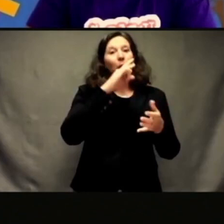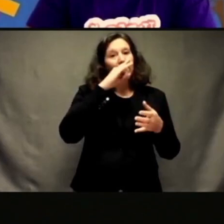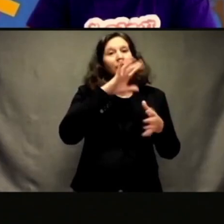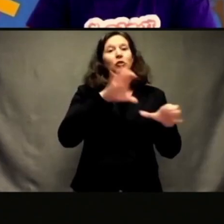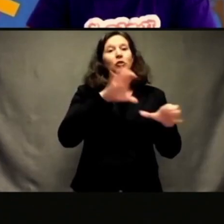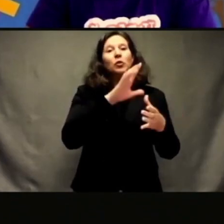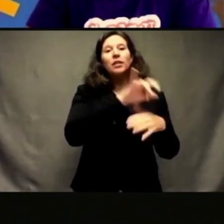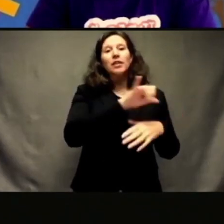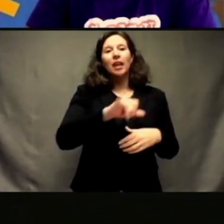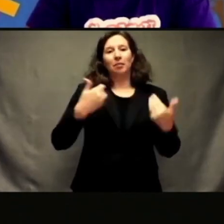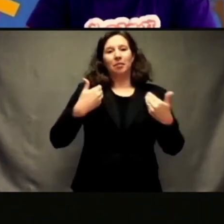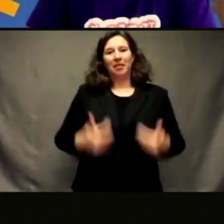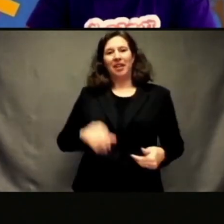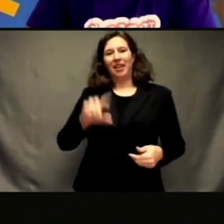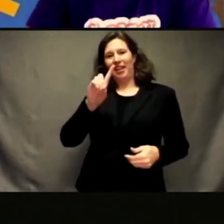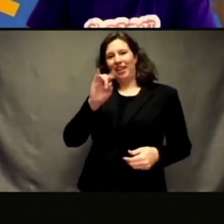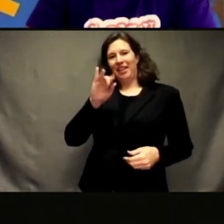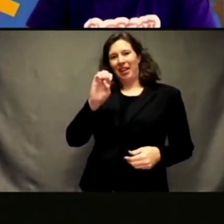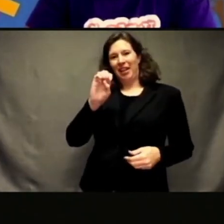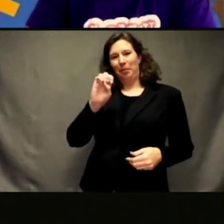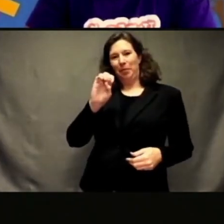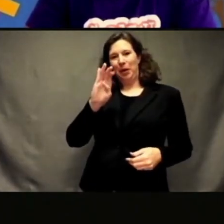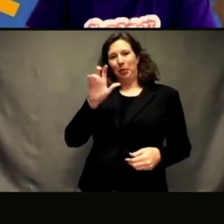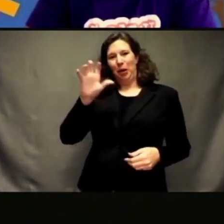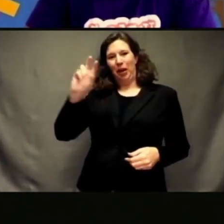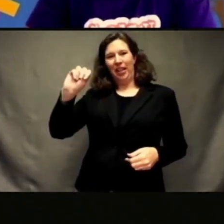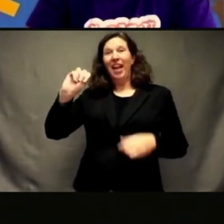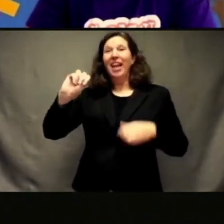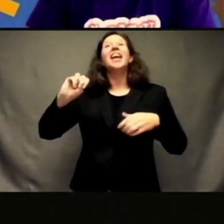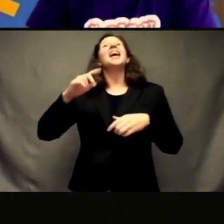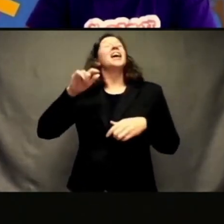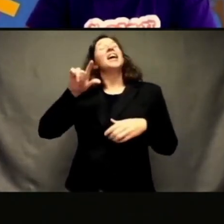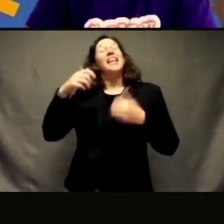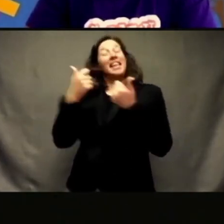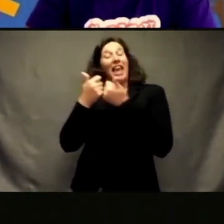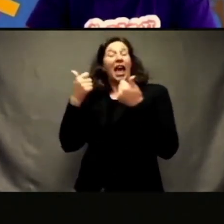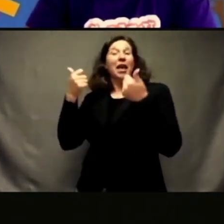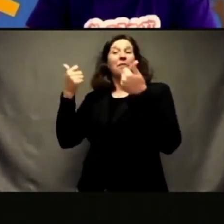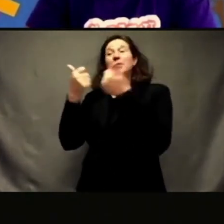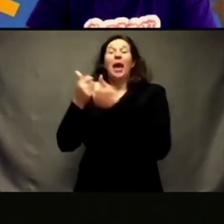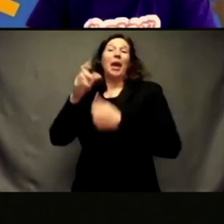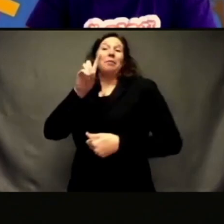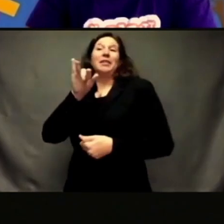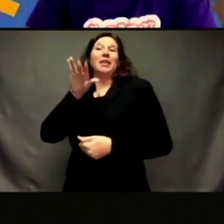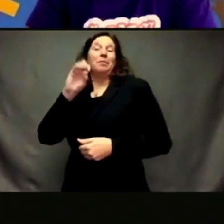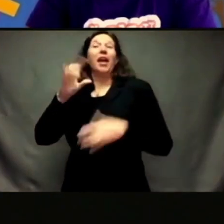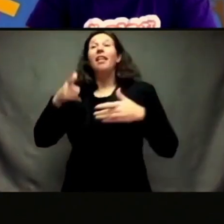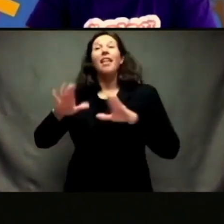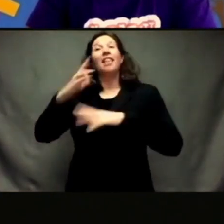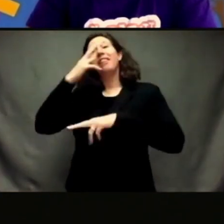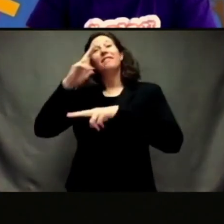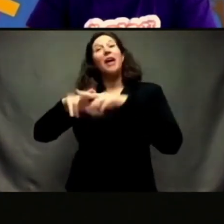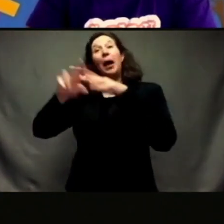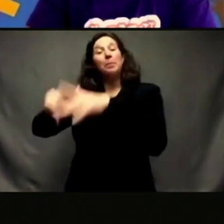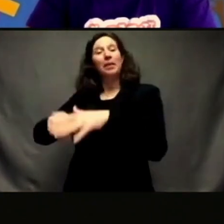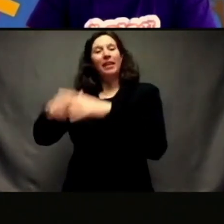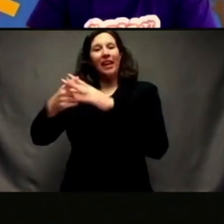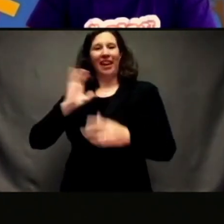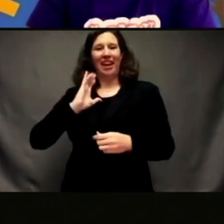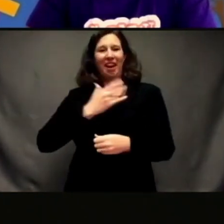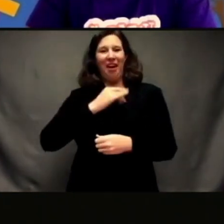Debbie Berlin. Game Dev Debbie. Let the fun begin. I'll put my link to my website in our chat.